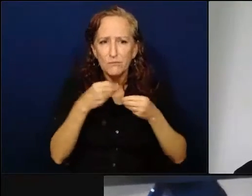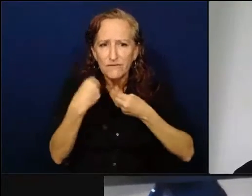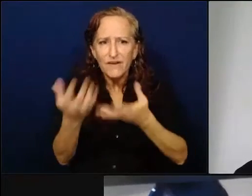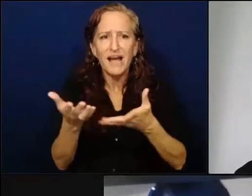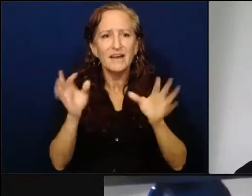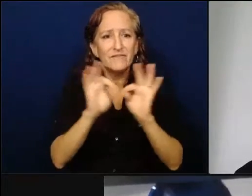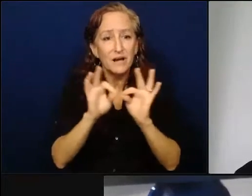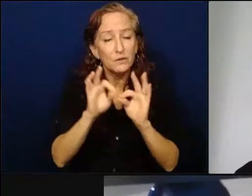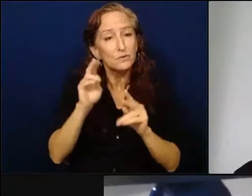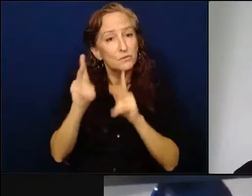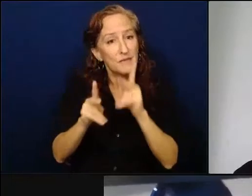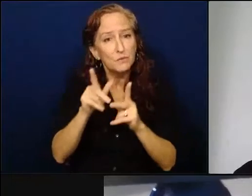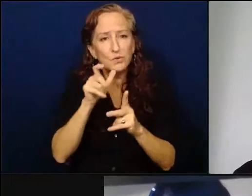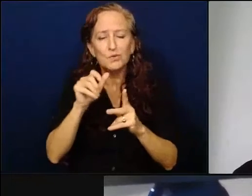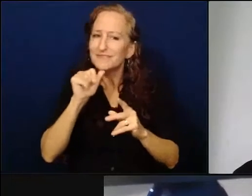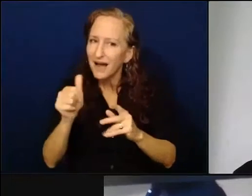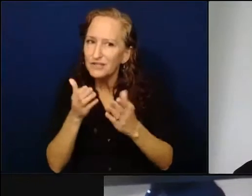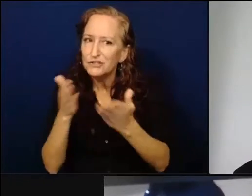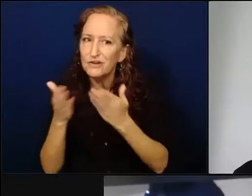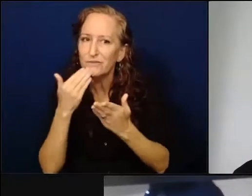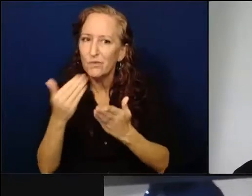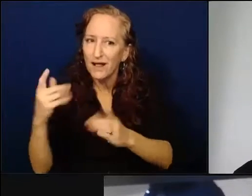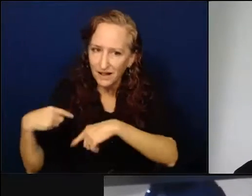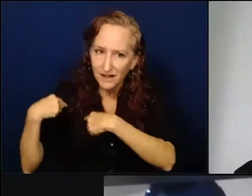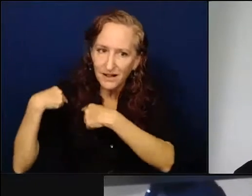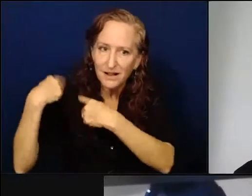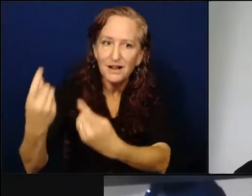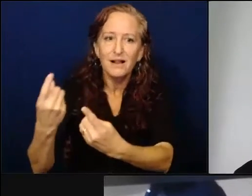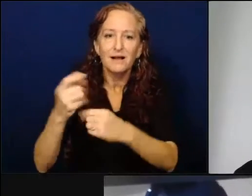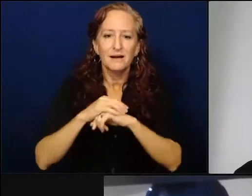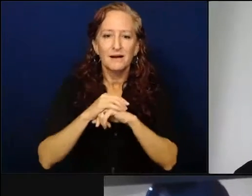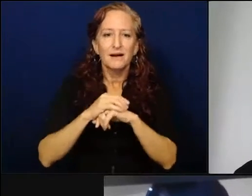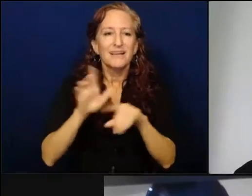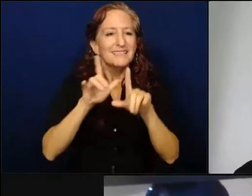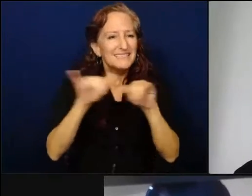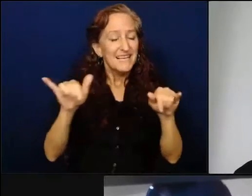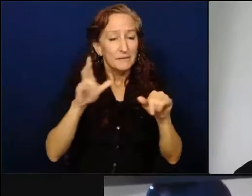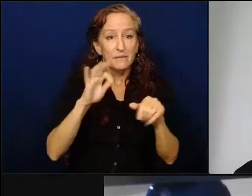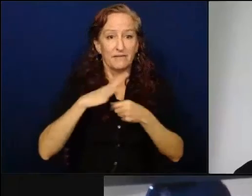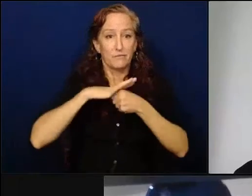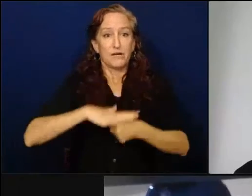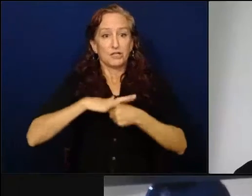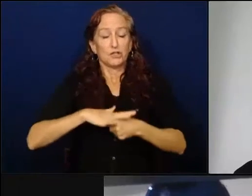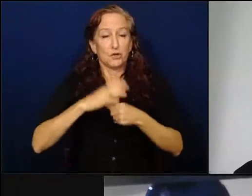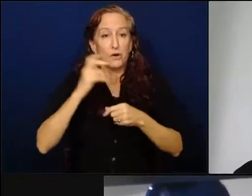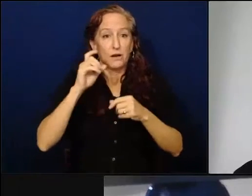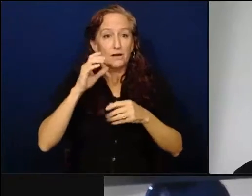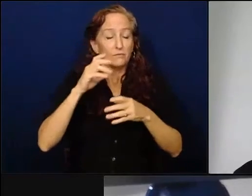historically underserved in all of our different spaces. But too much pressure will